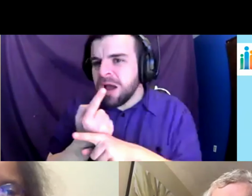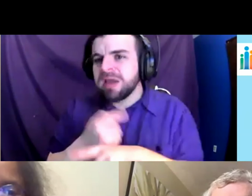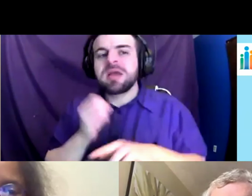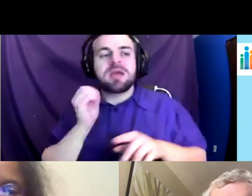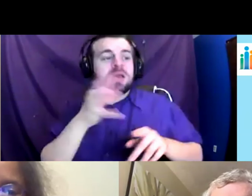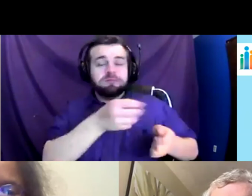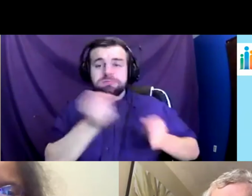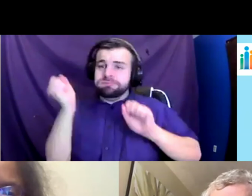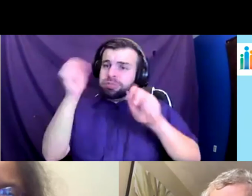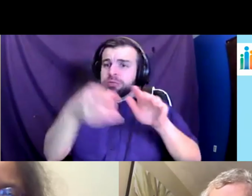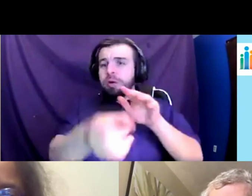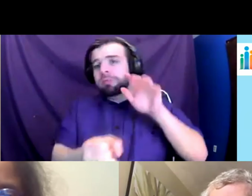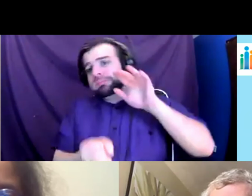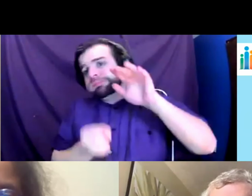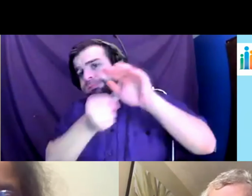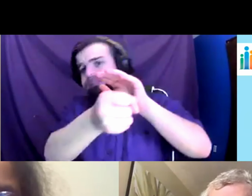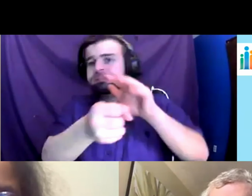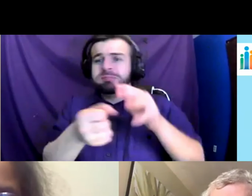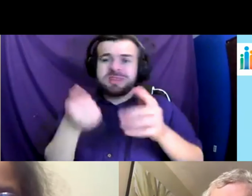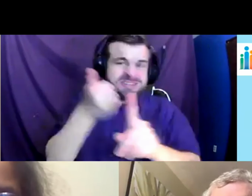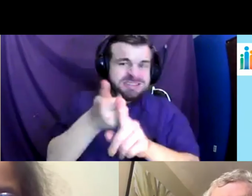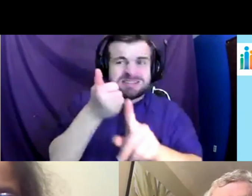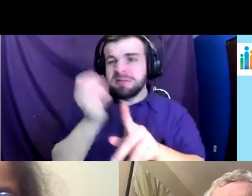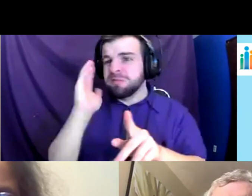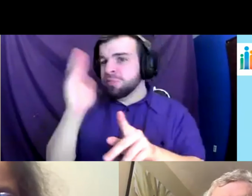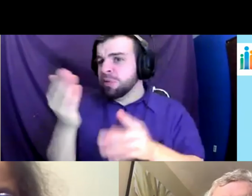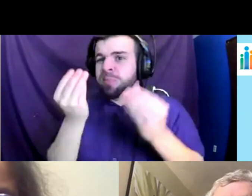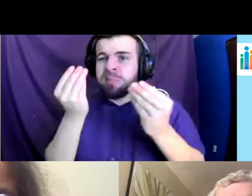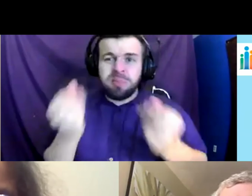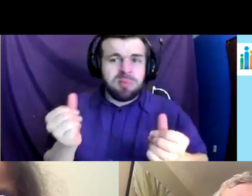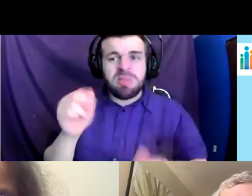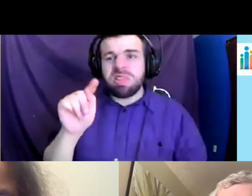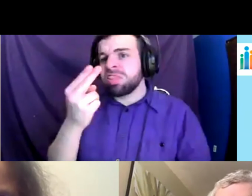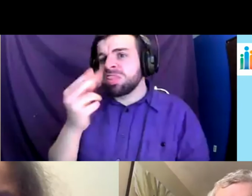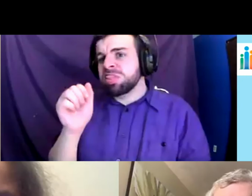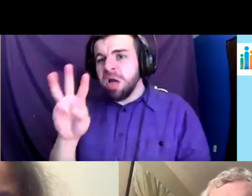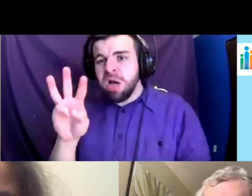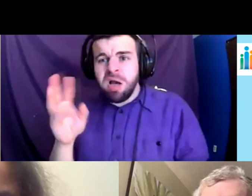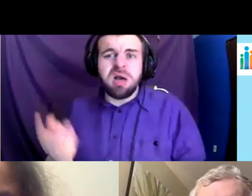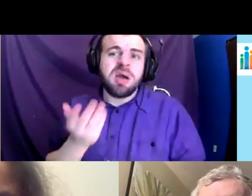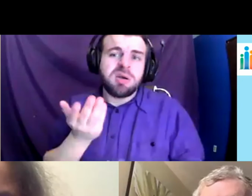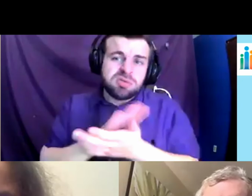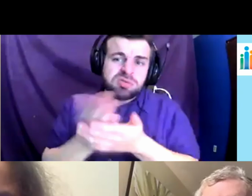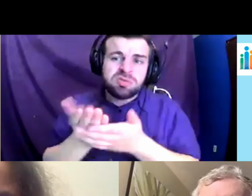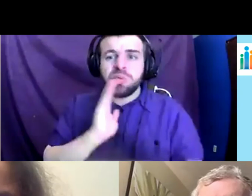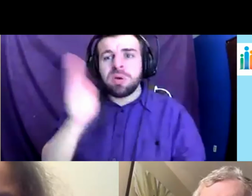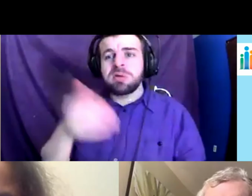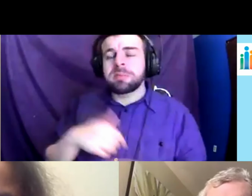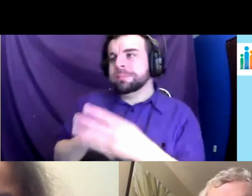start the cooking and it cooks. Okay, I have just a last question. So